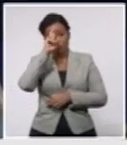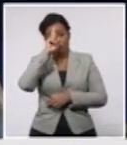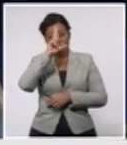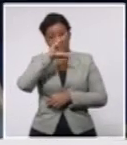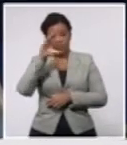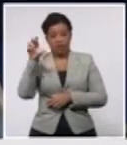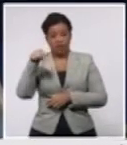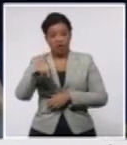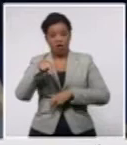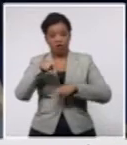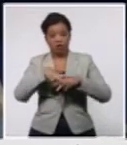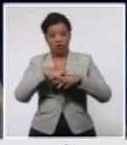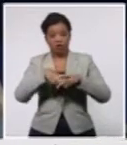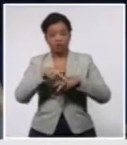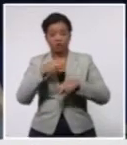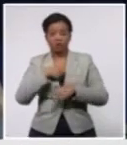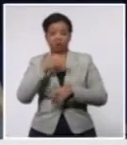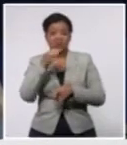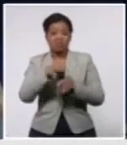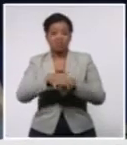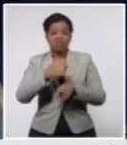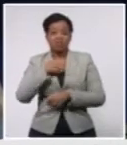country.